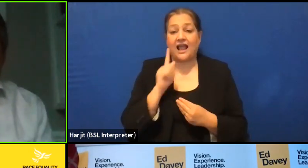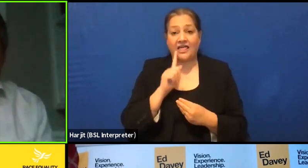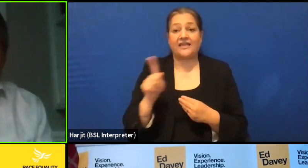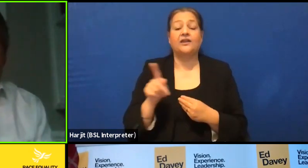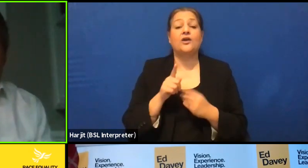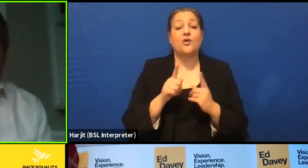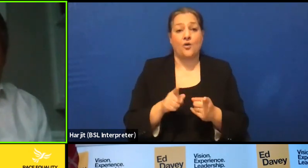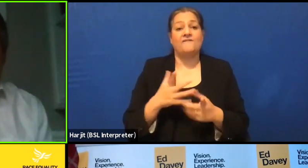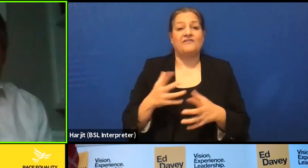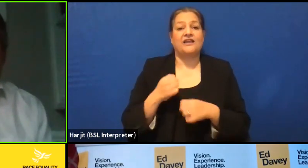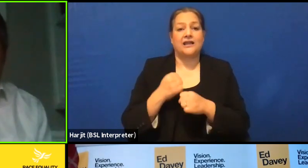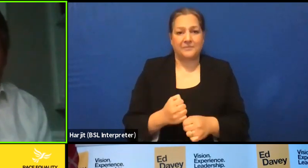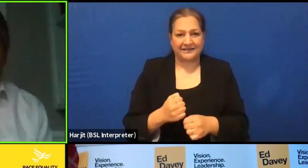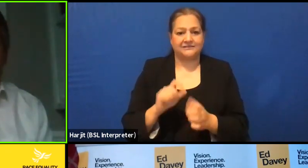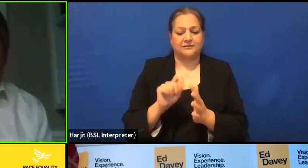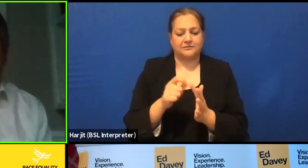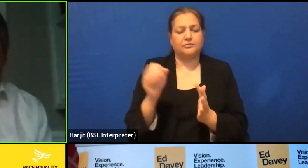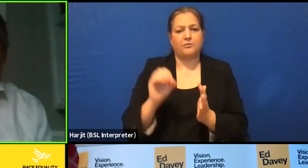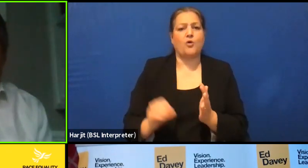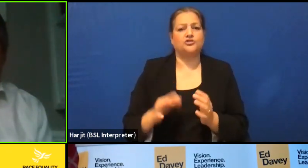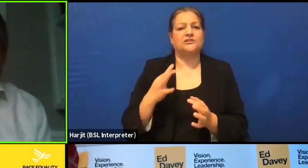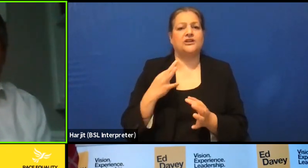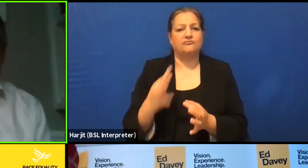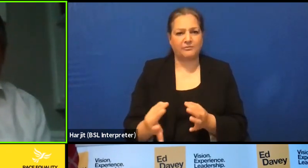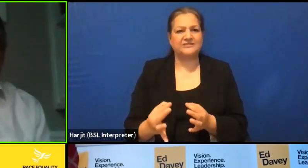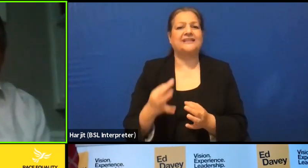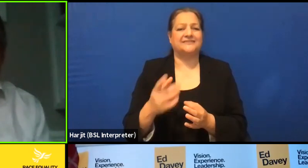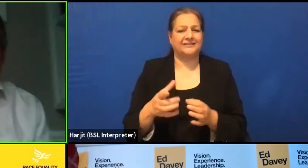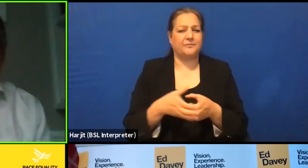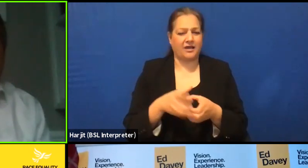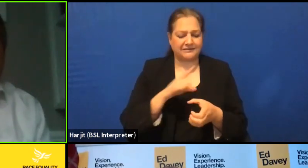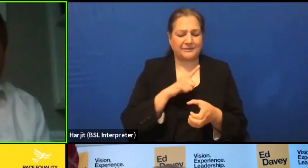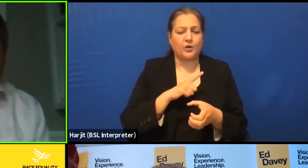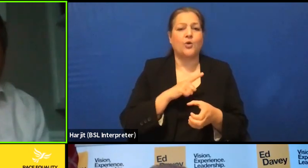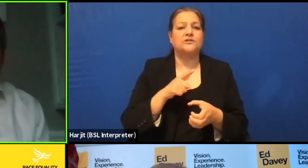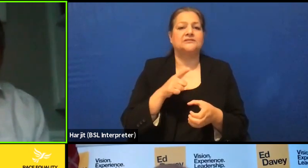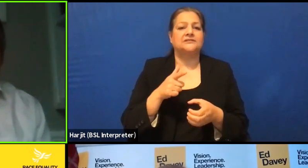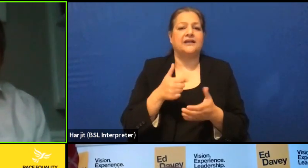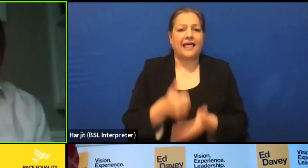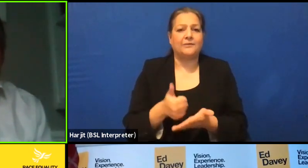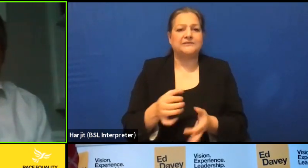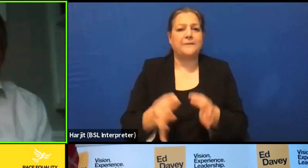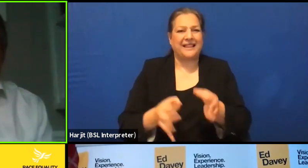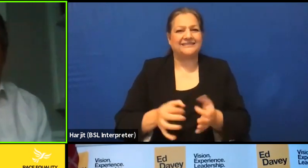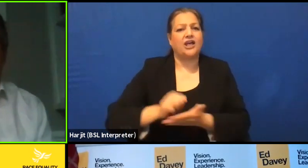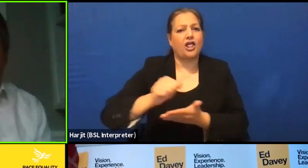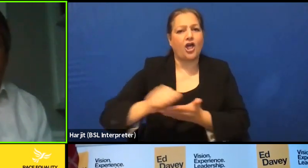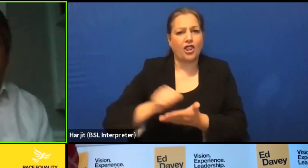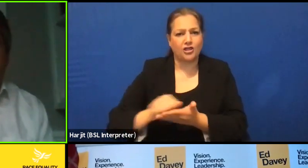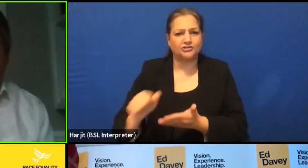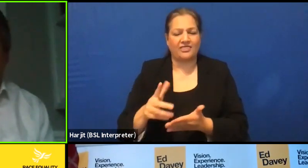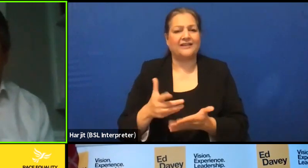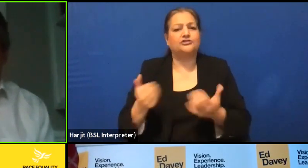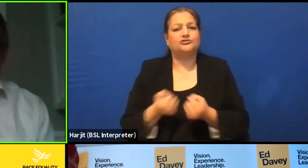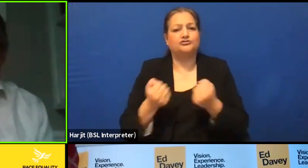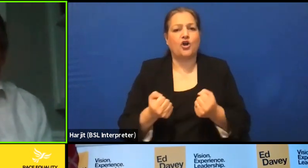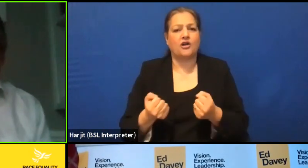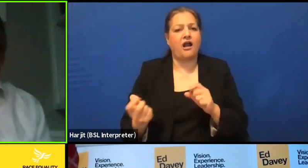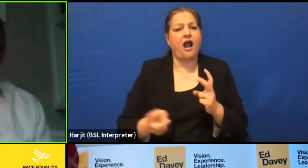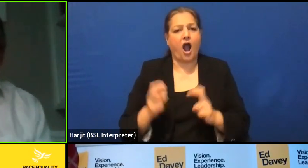to proportional representation, electoral reform as a party because of all of the things it does for political culture, and that's a strong argument. I'm not